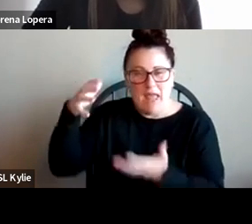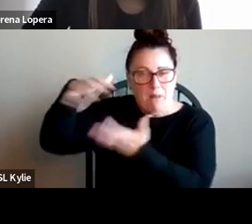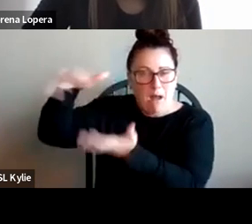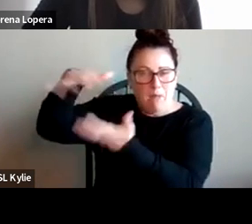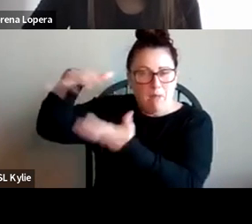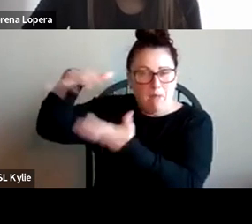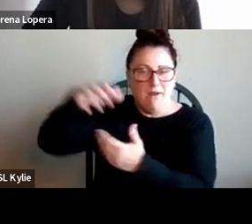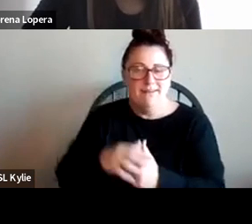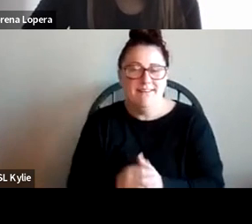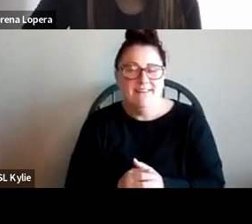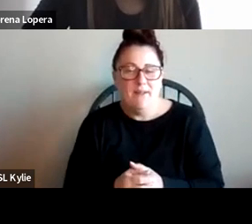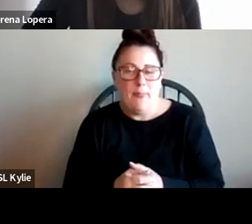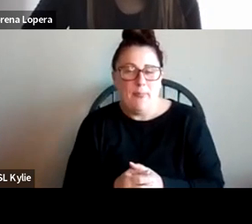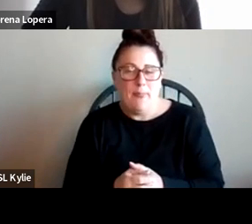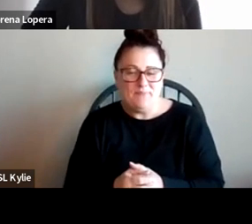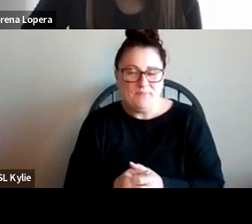barking.